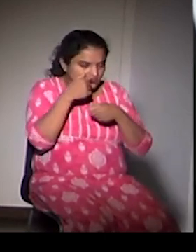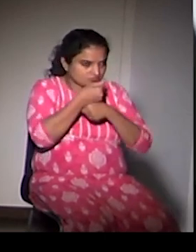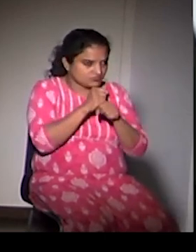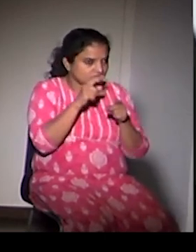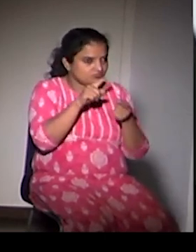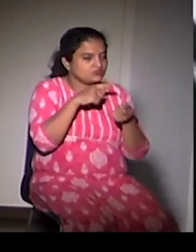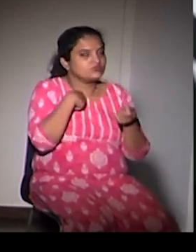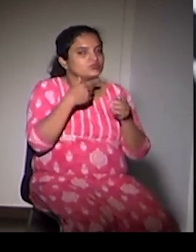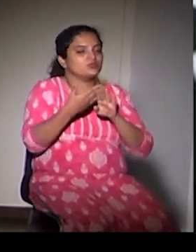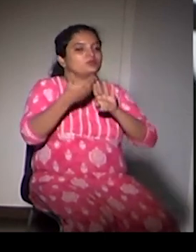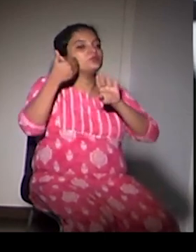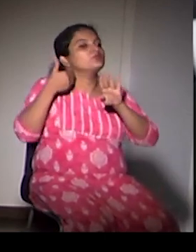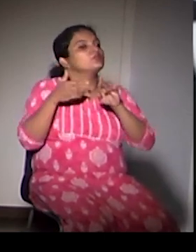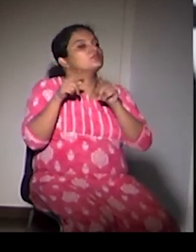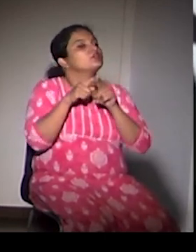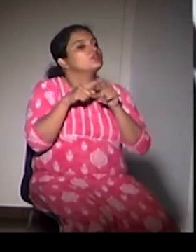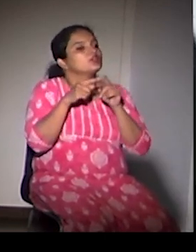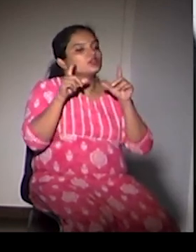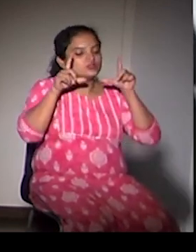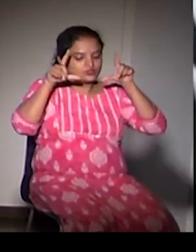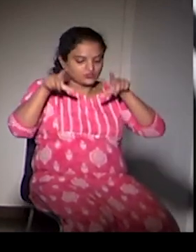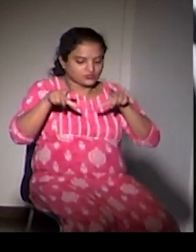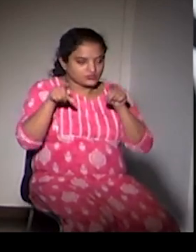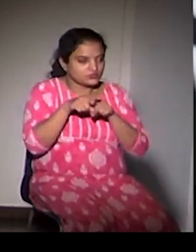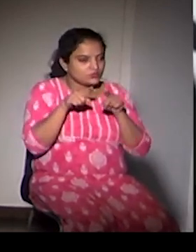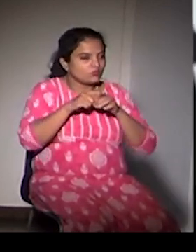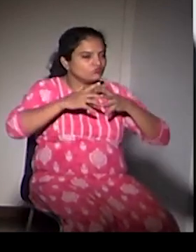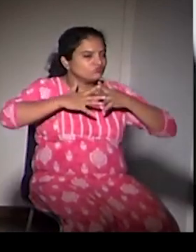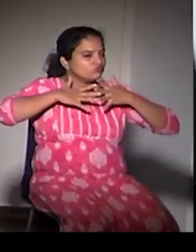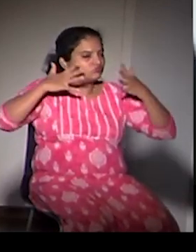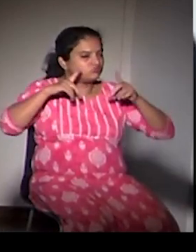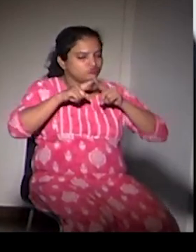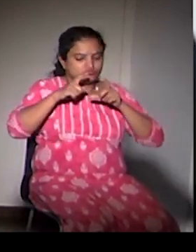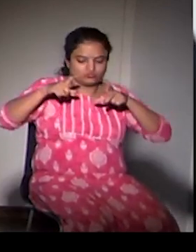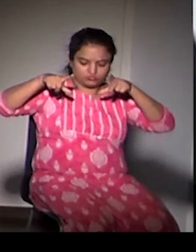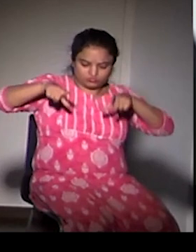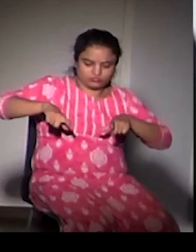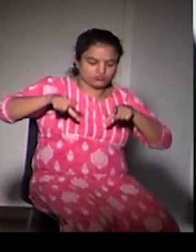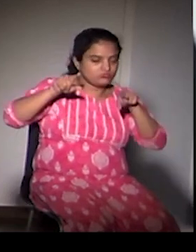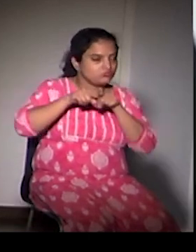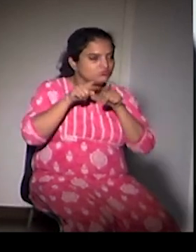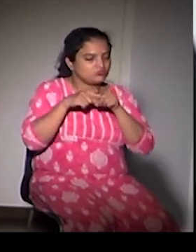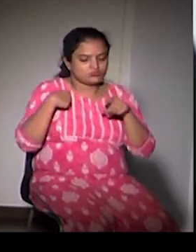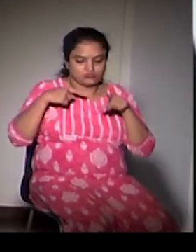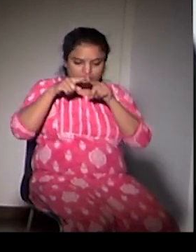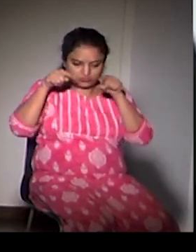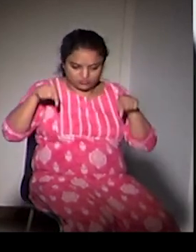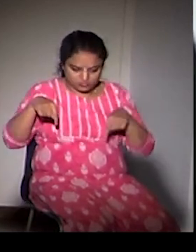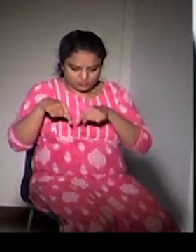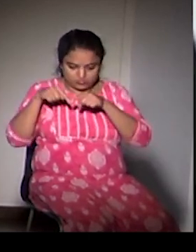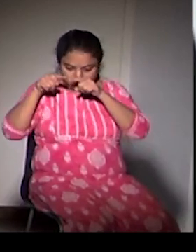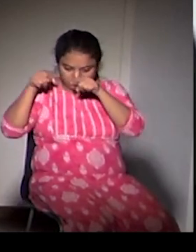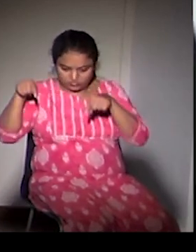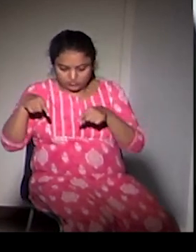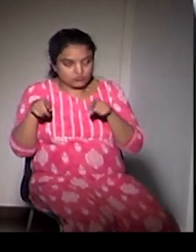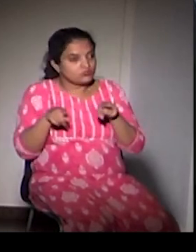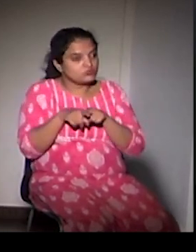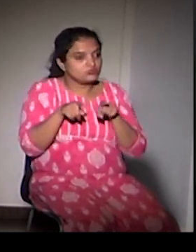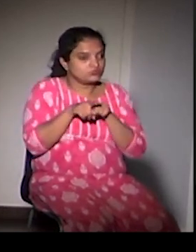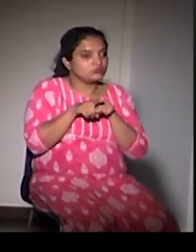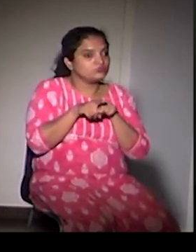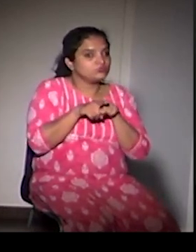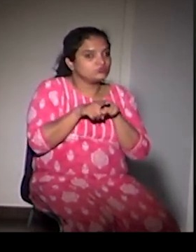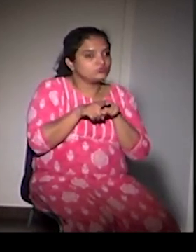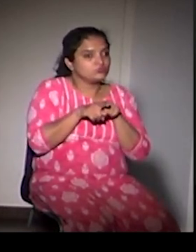mortar behind, and then placed them on the wall like huge tiles in each section at a time. And of course,